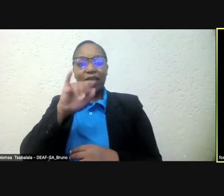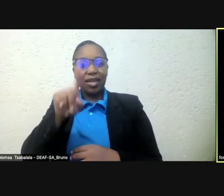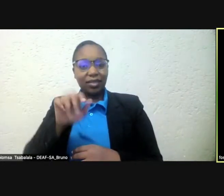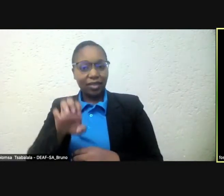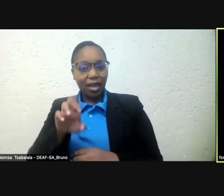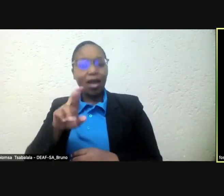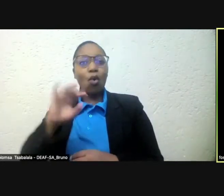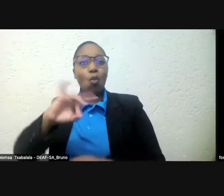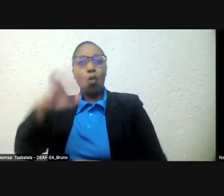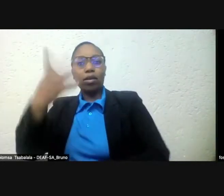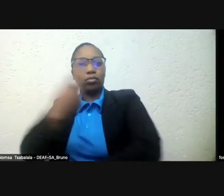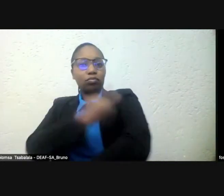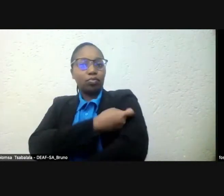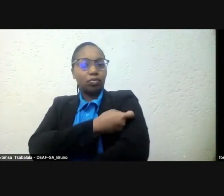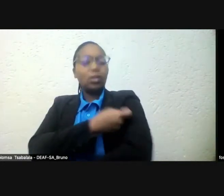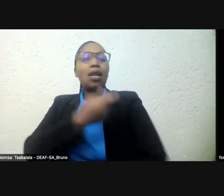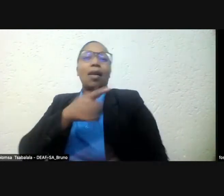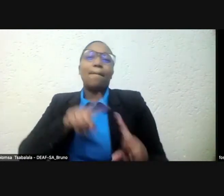this vaccine.